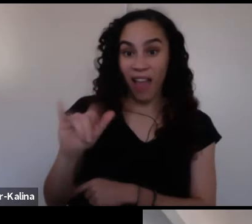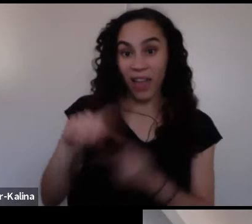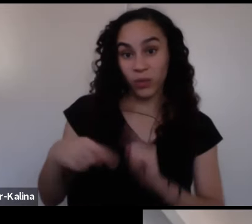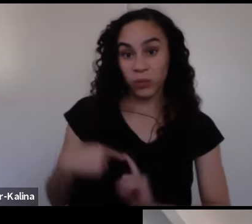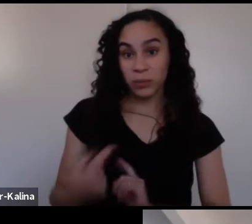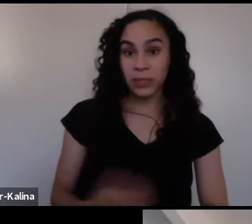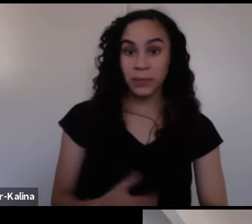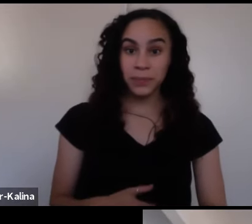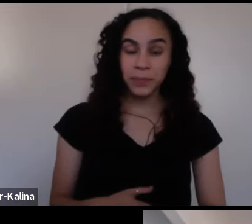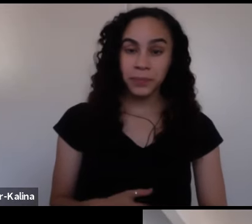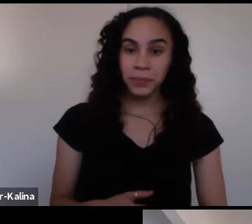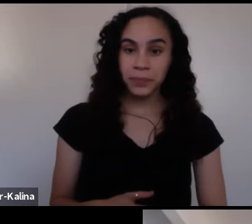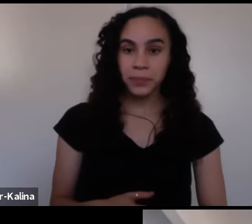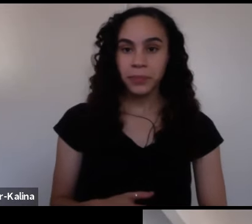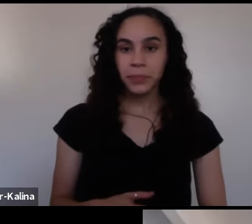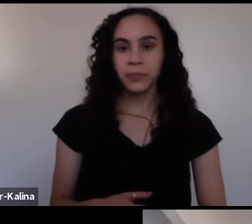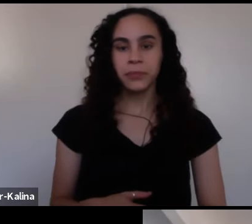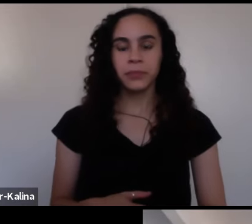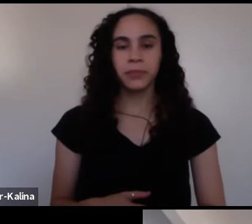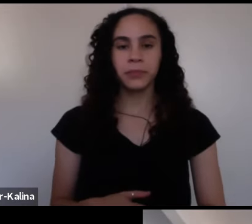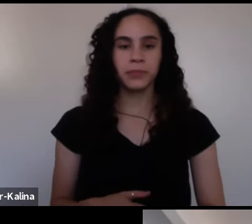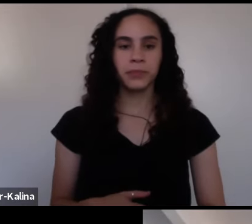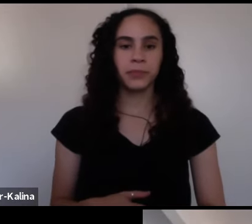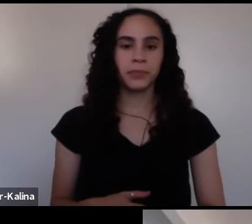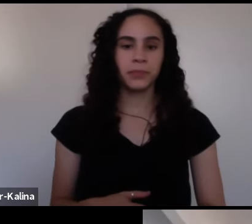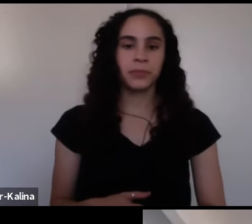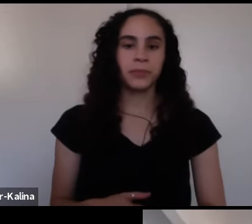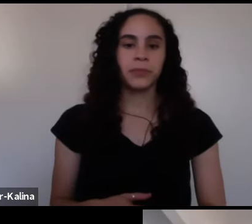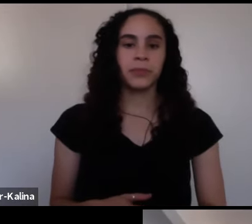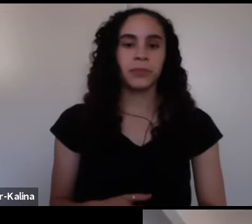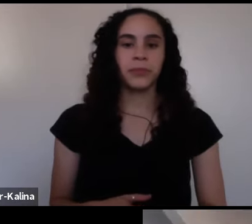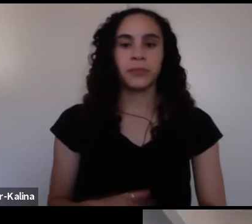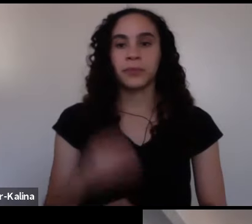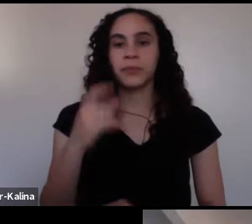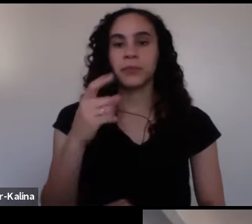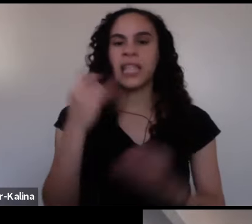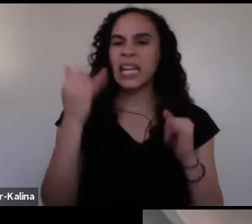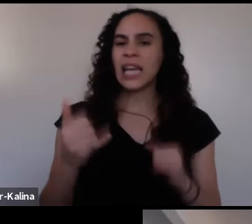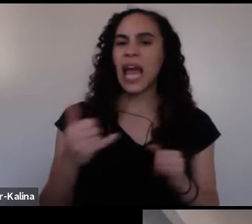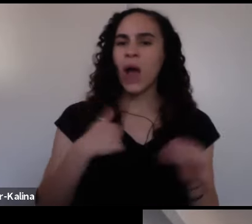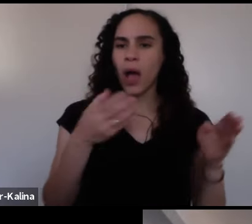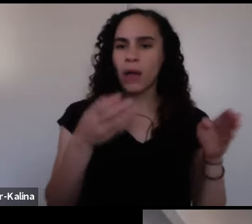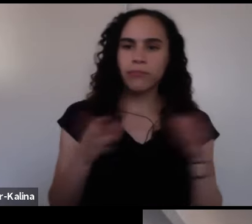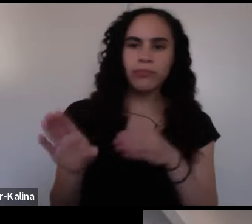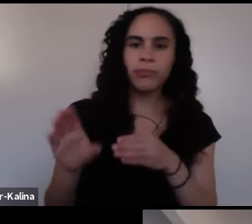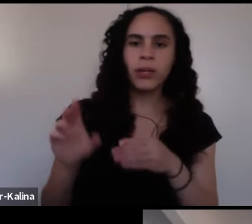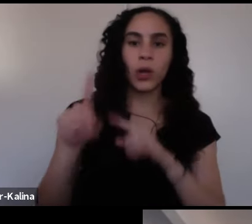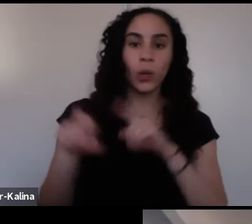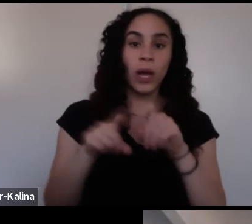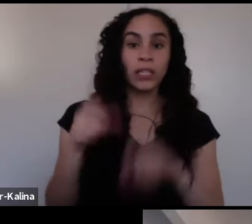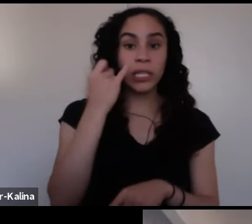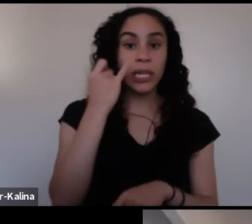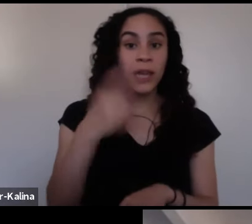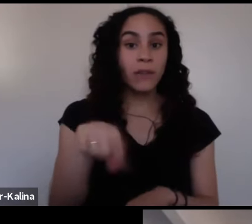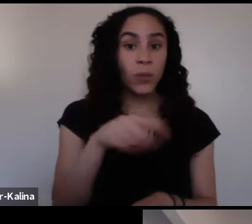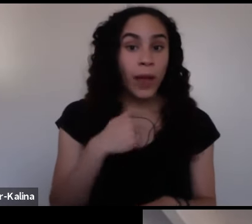I'm going to jump to some questions. So if anybody has questions, put them in the Q&A.